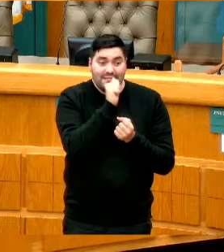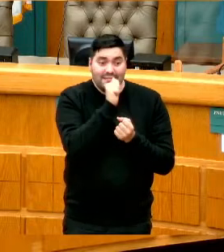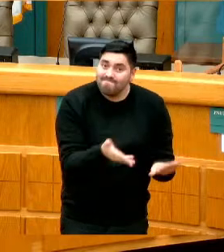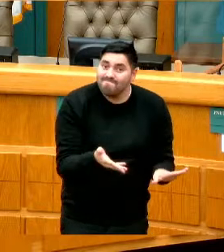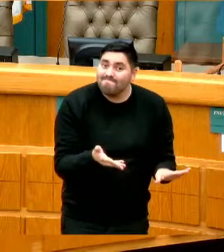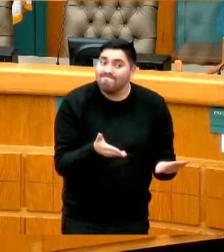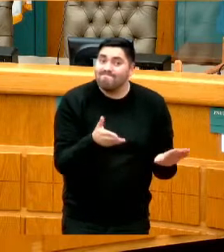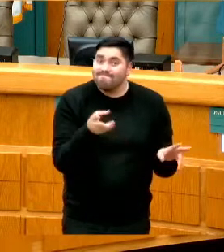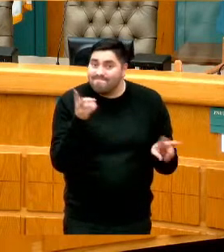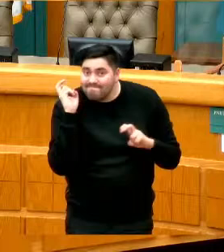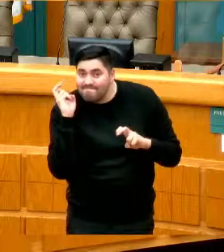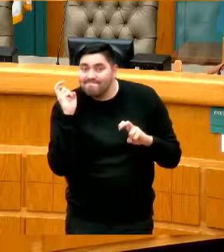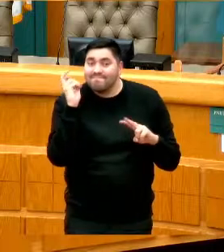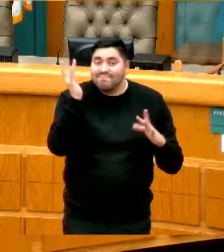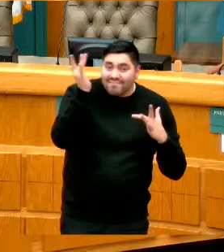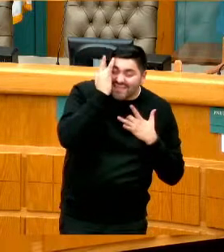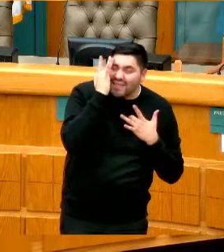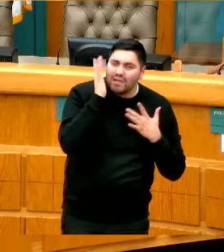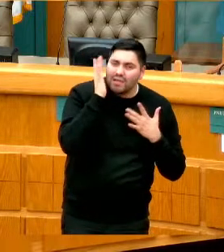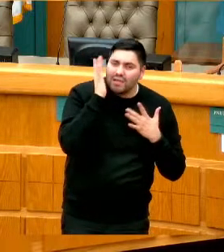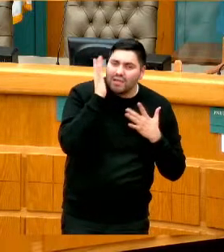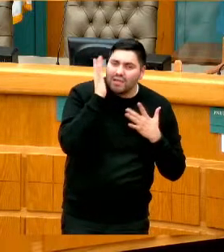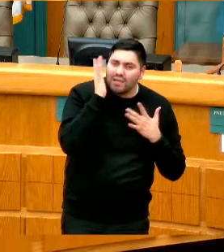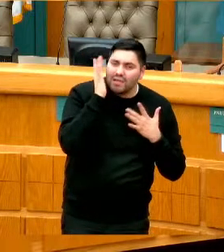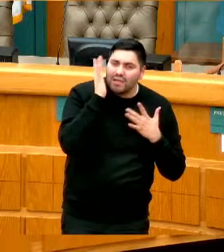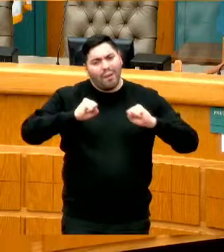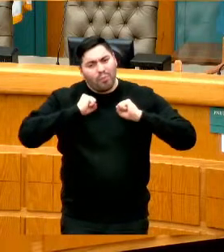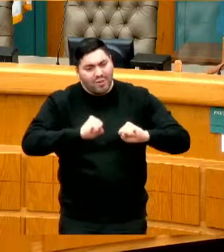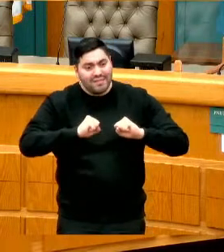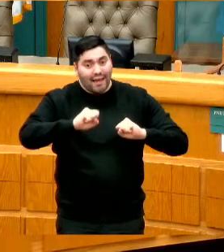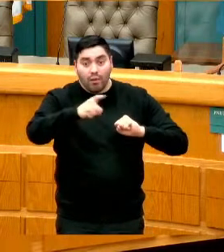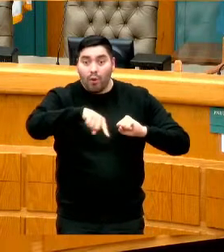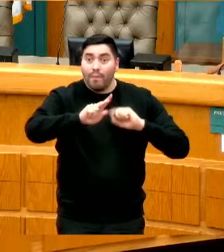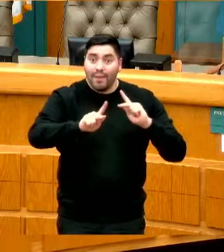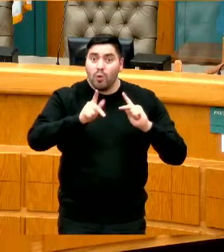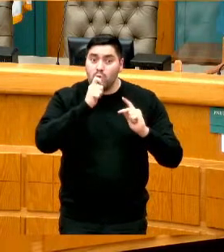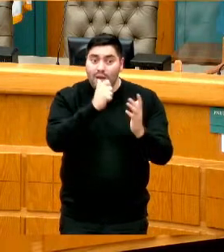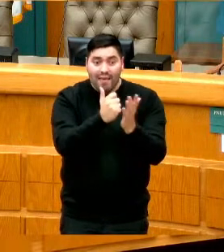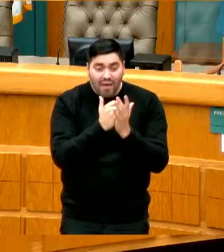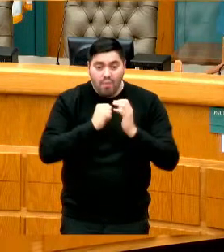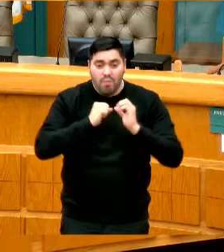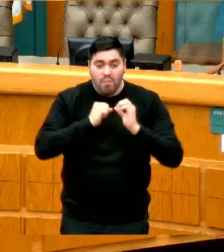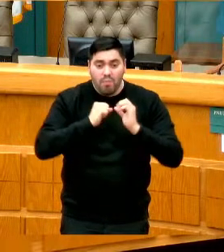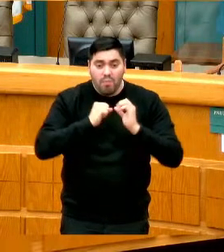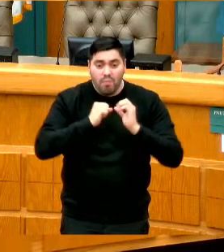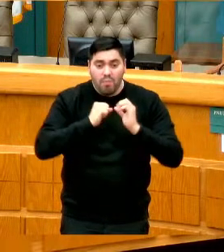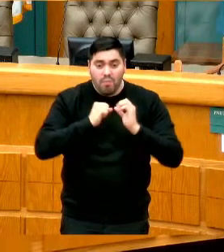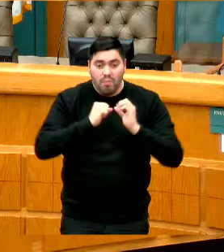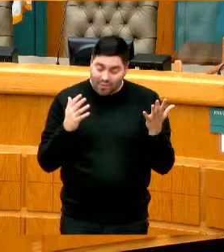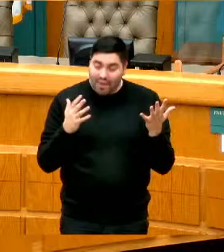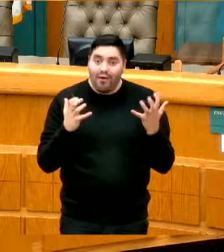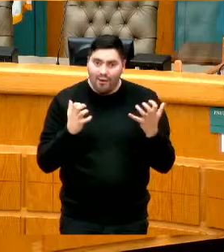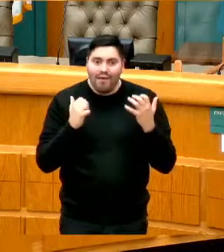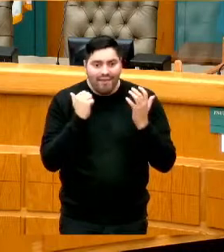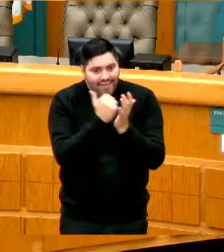And I also want to protect those who have protected us. So my wish for you